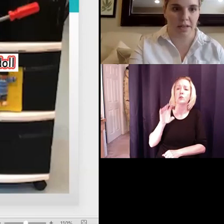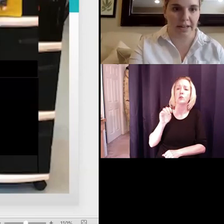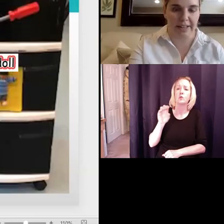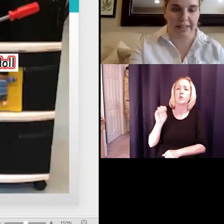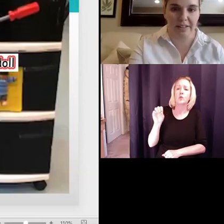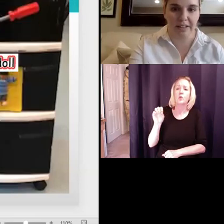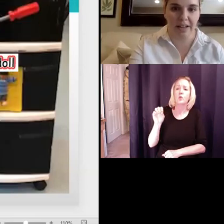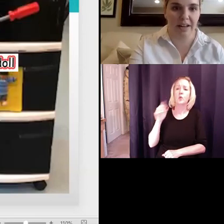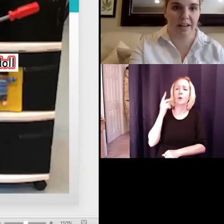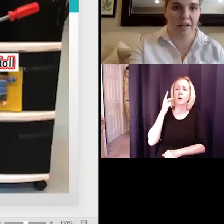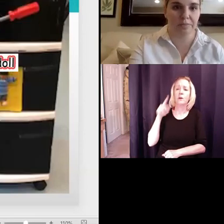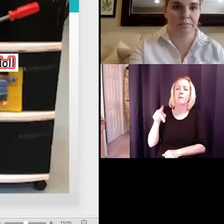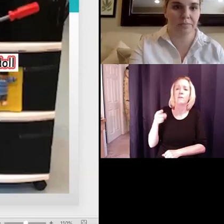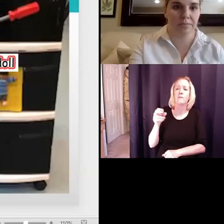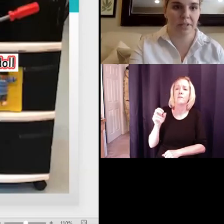Sorry.